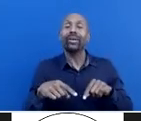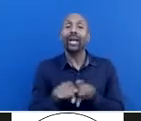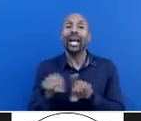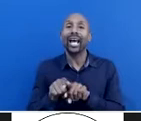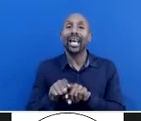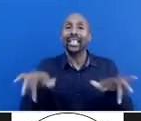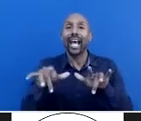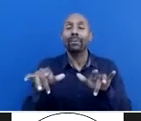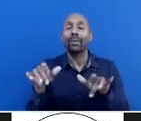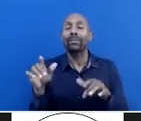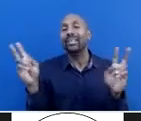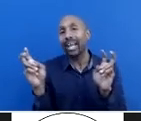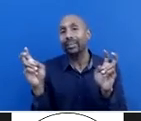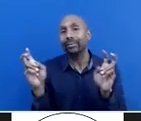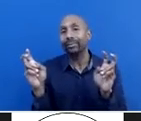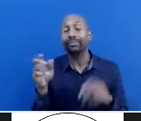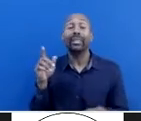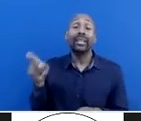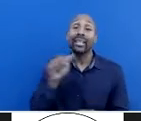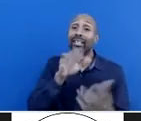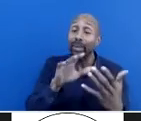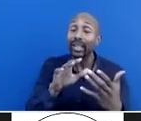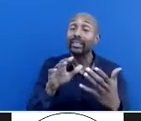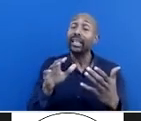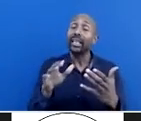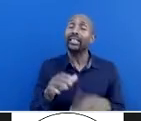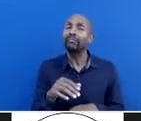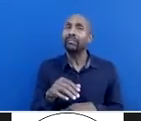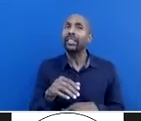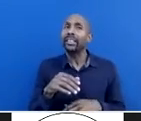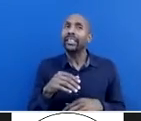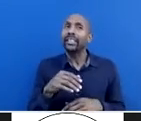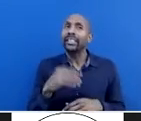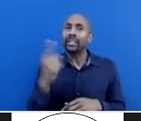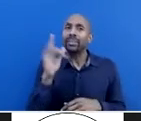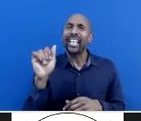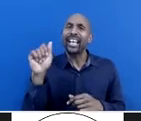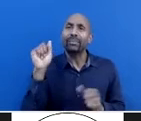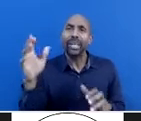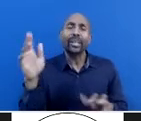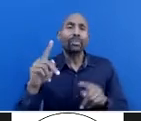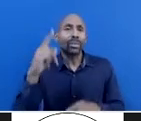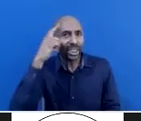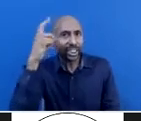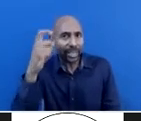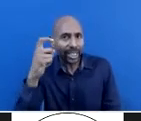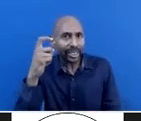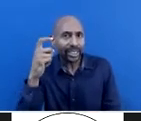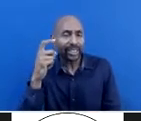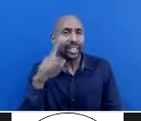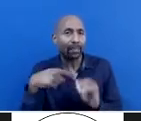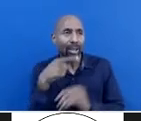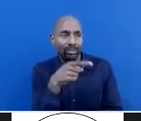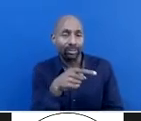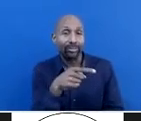not confirmed urban legend about John Coltrane, which is that John Coltrane had converted to Islam and wasn't